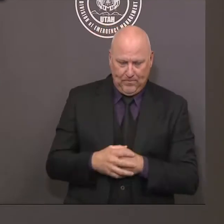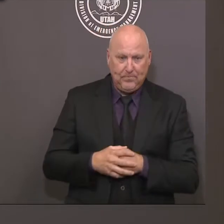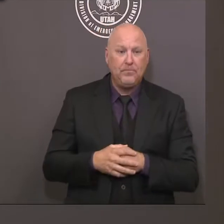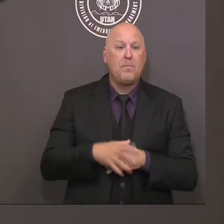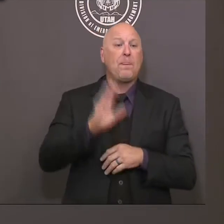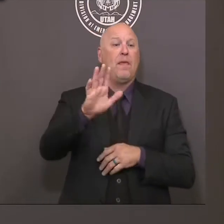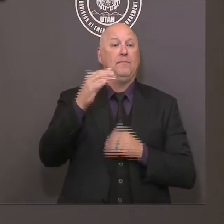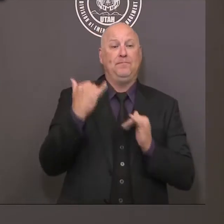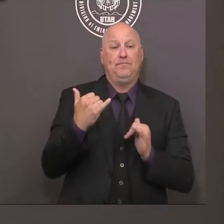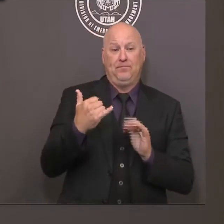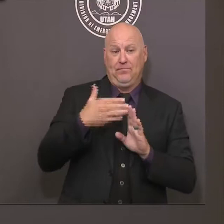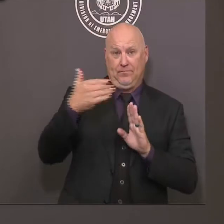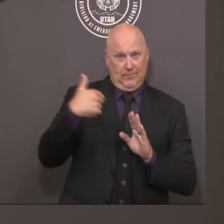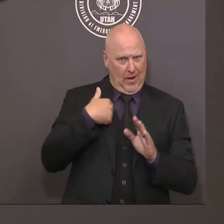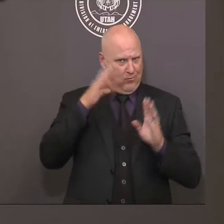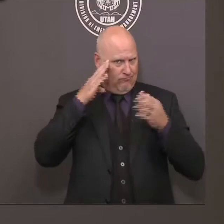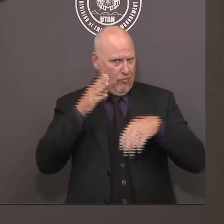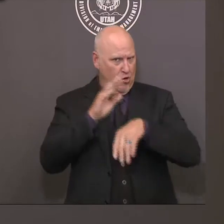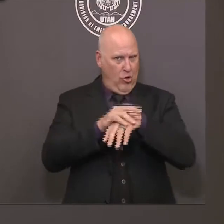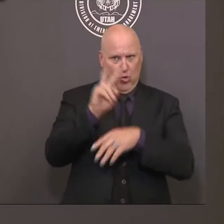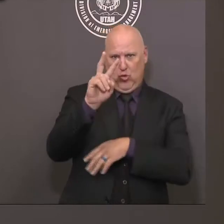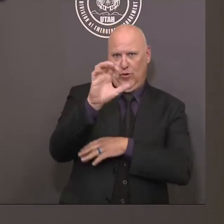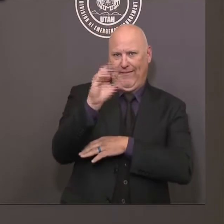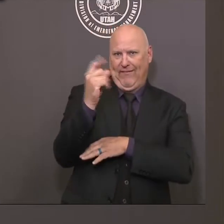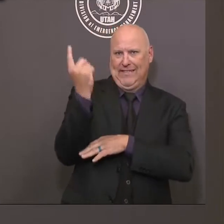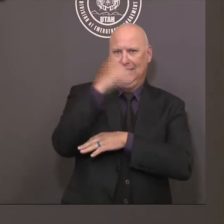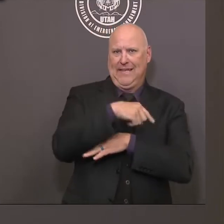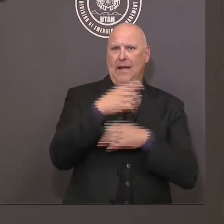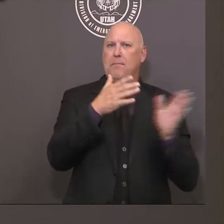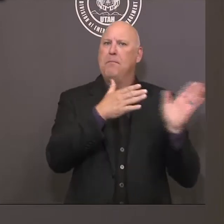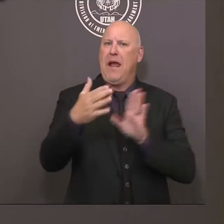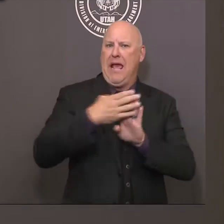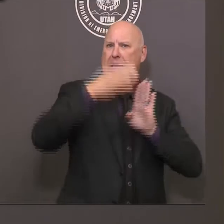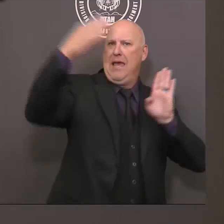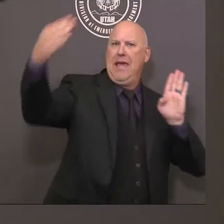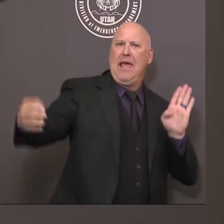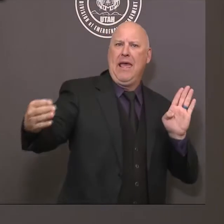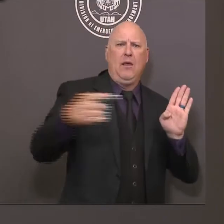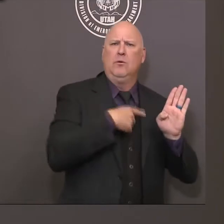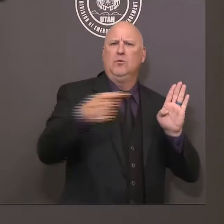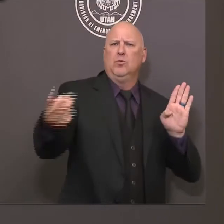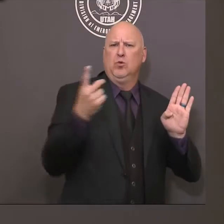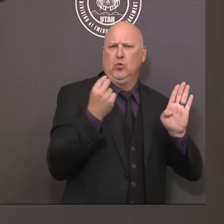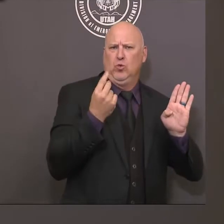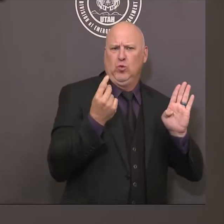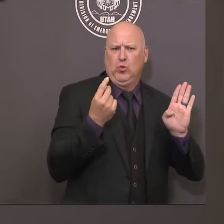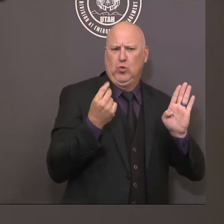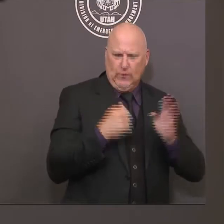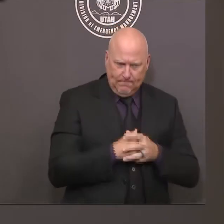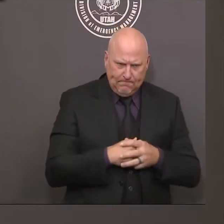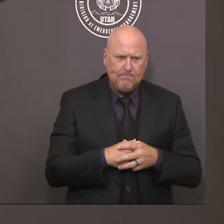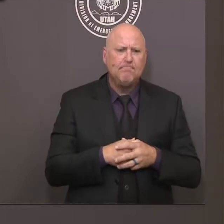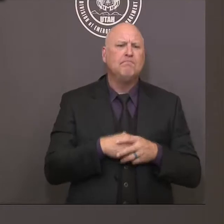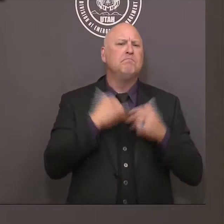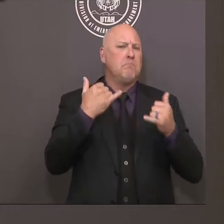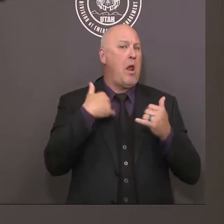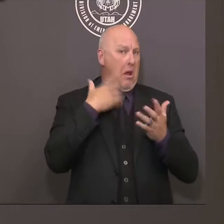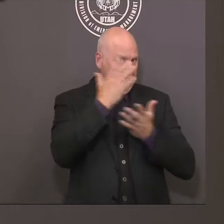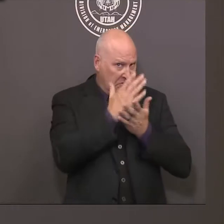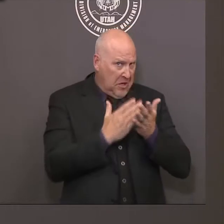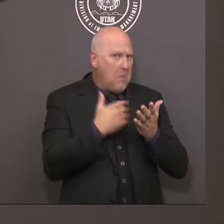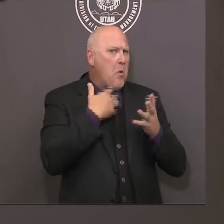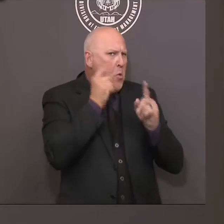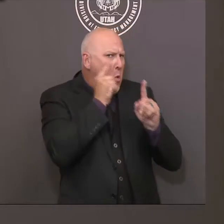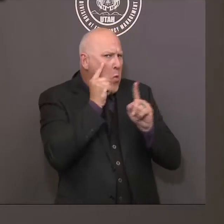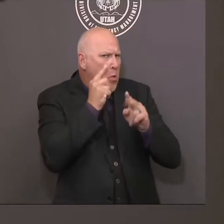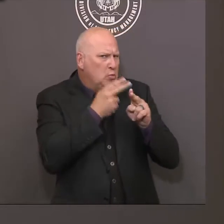plan by proposing a mix of short-term construction-ready and long-term targeted investments that reflect where the global